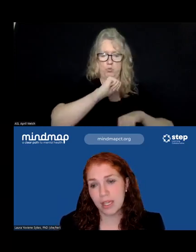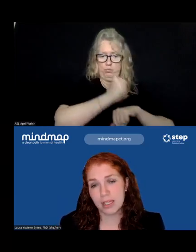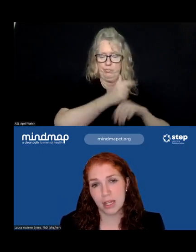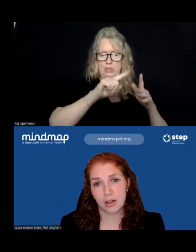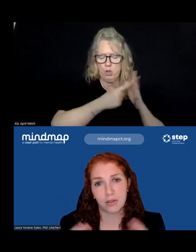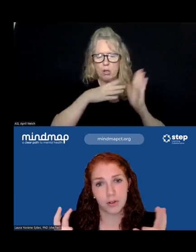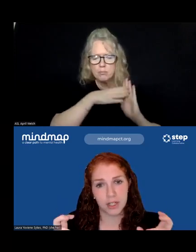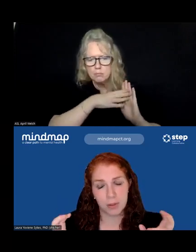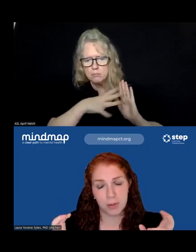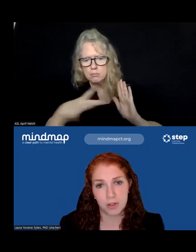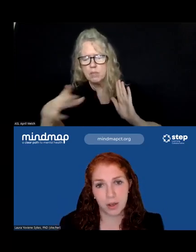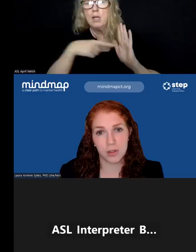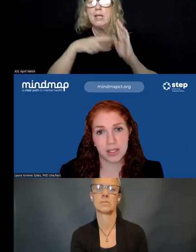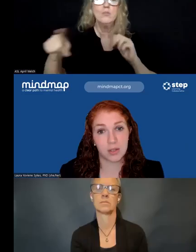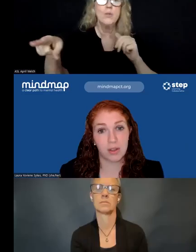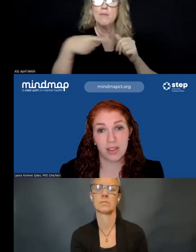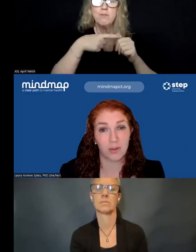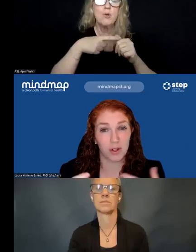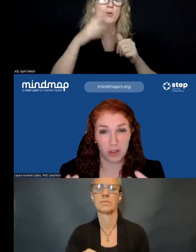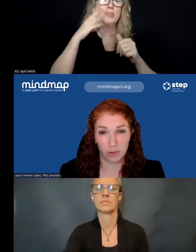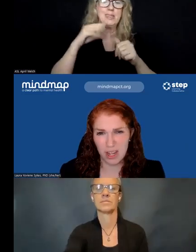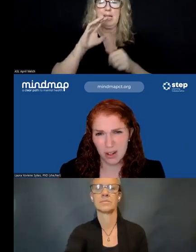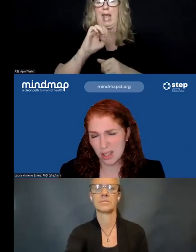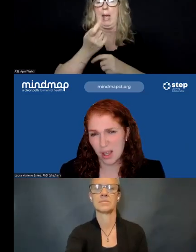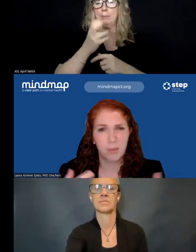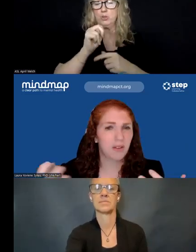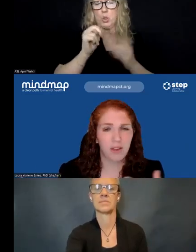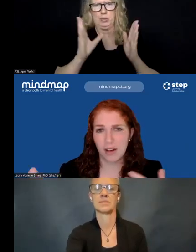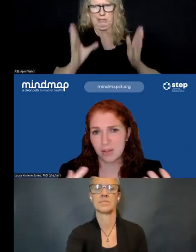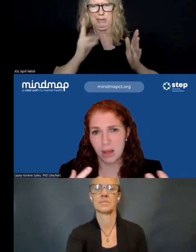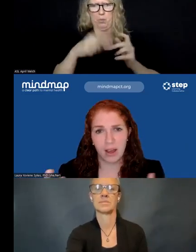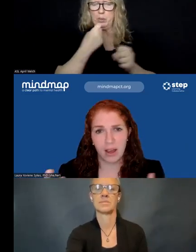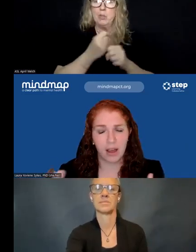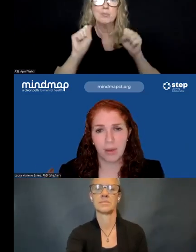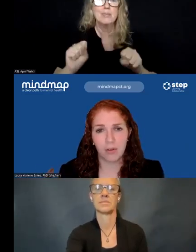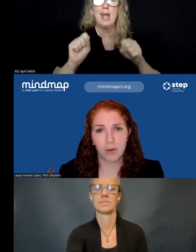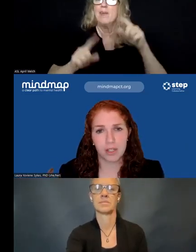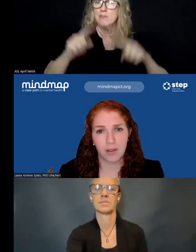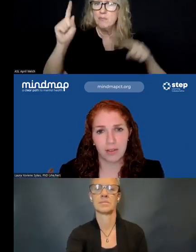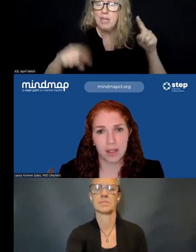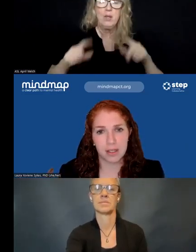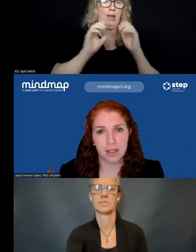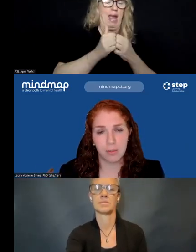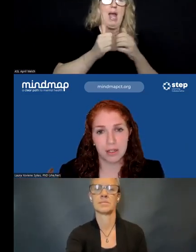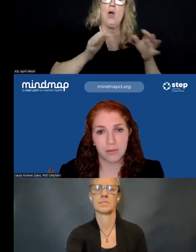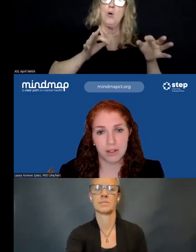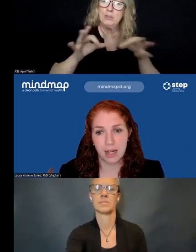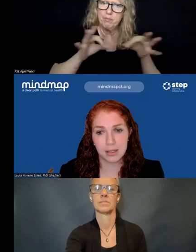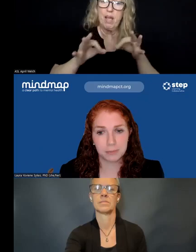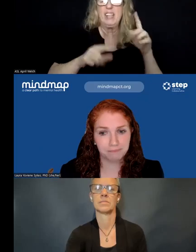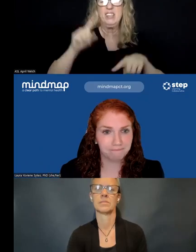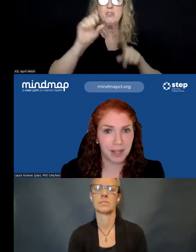STEP, we consider first episode psychosis as within the first 3 years, but it varies about how folks define this in